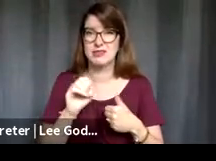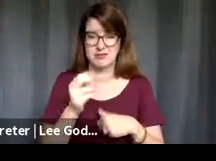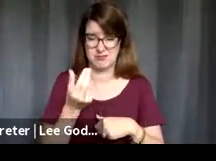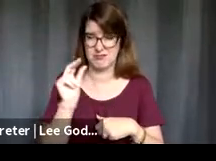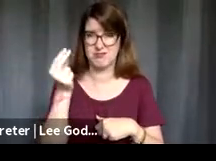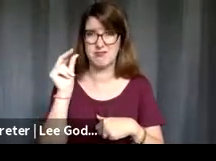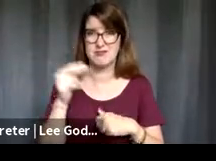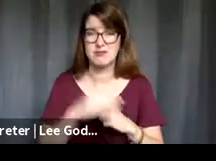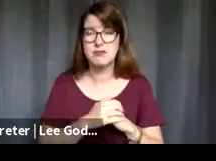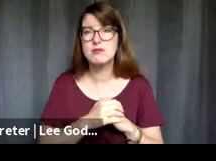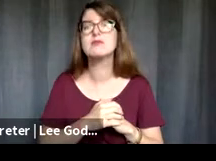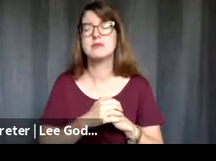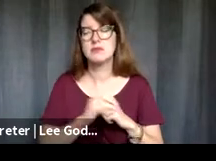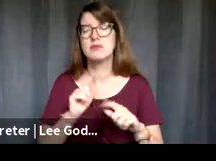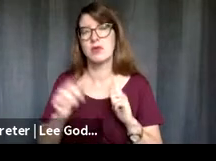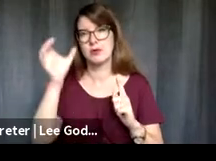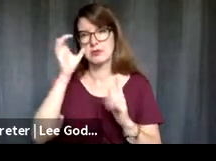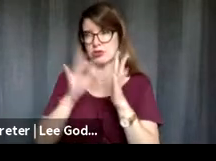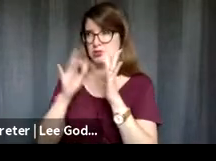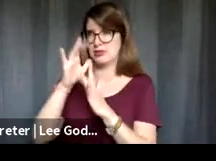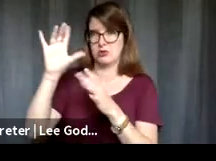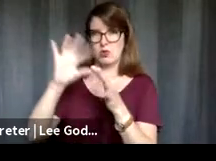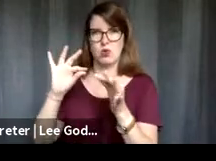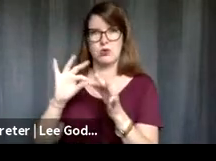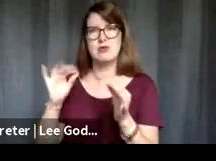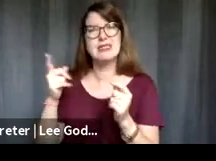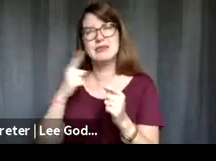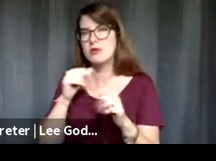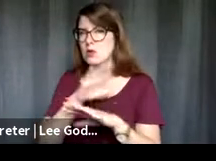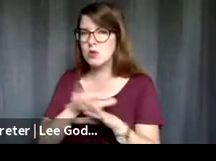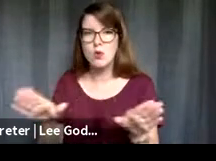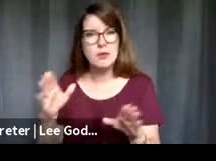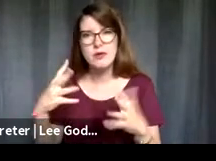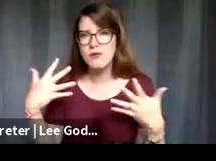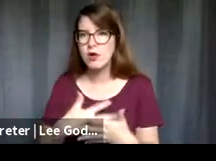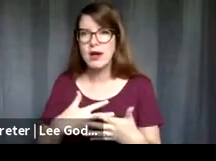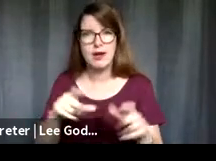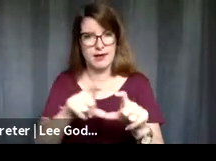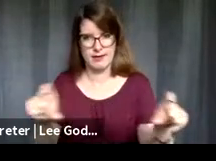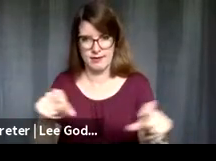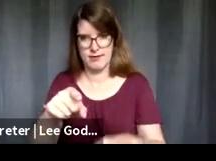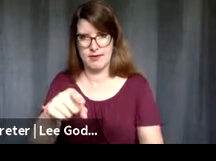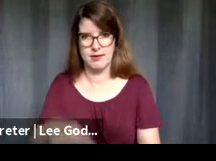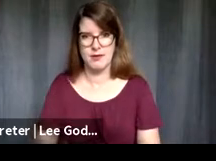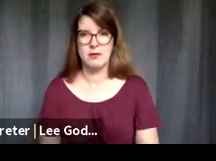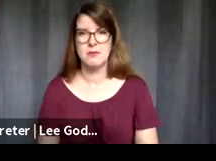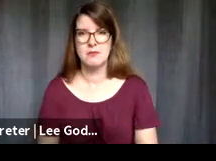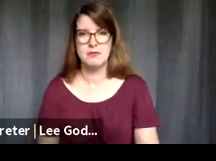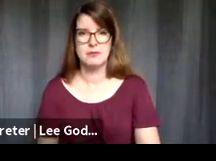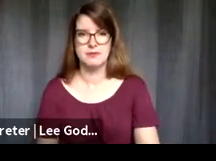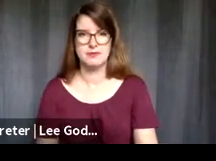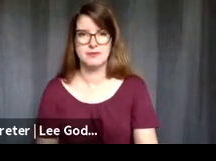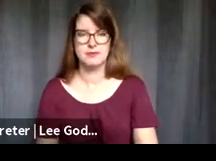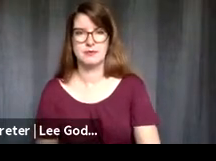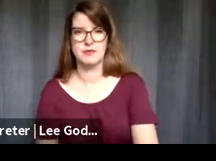But we hear Jesus' words where he says, do not be afraid. There's a reason he says that. Do not be afraid, little flock, for your Father has